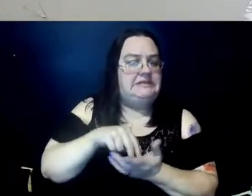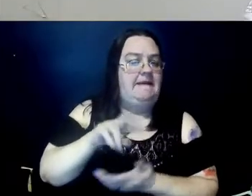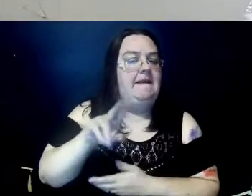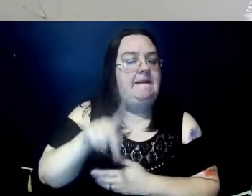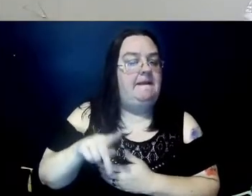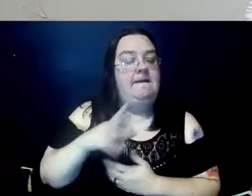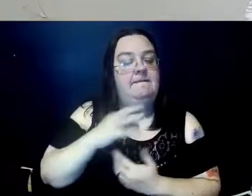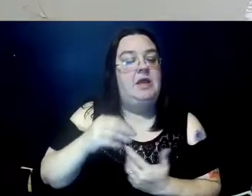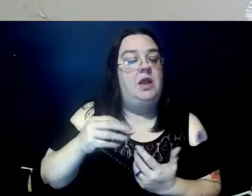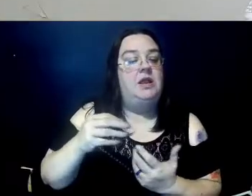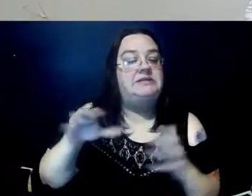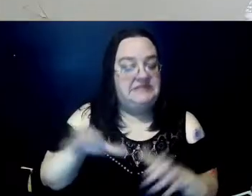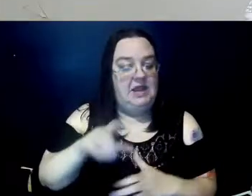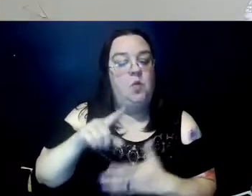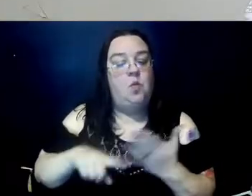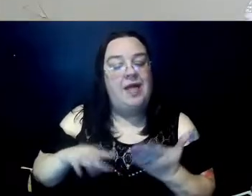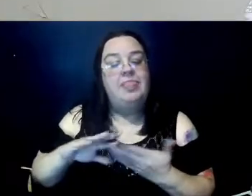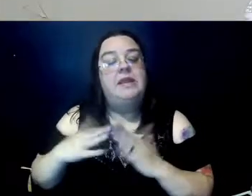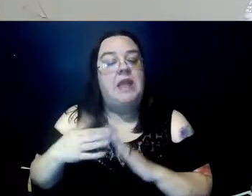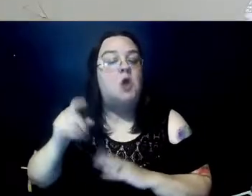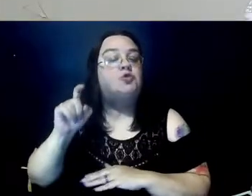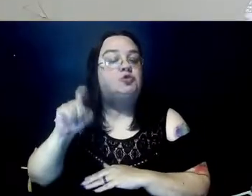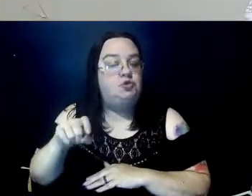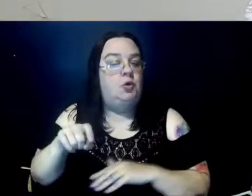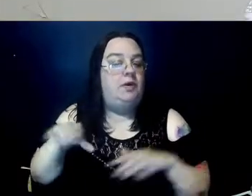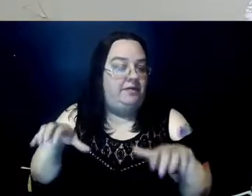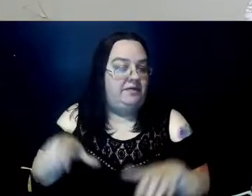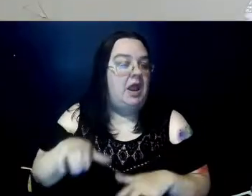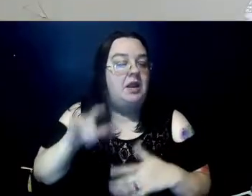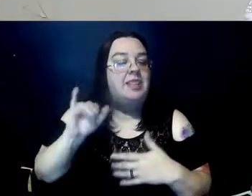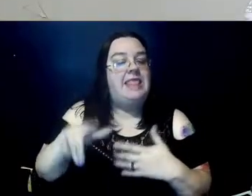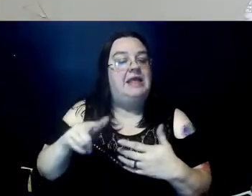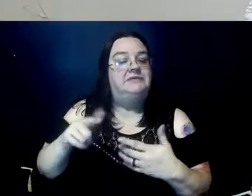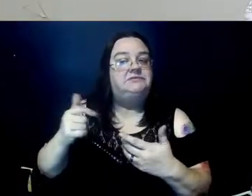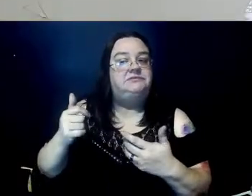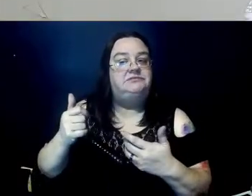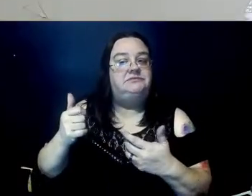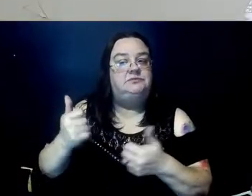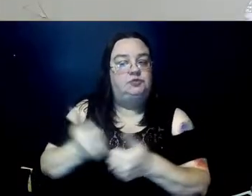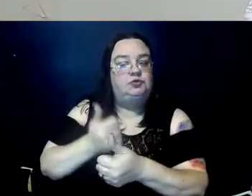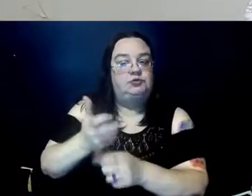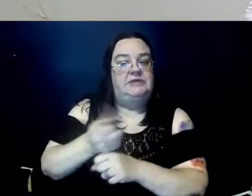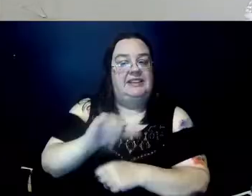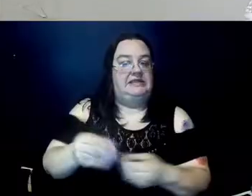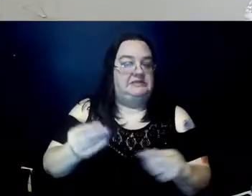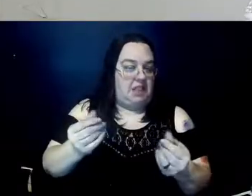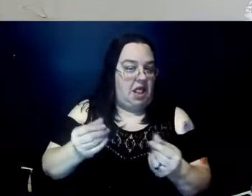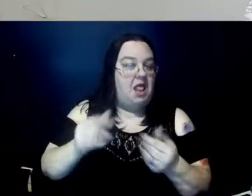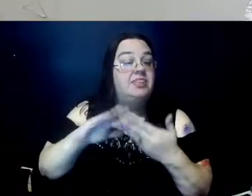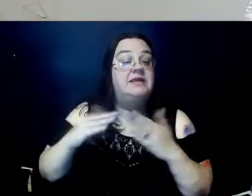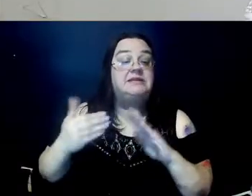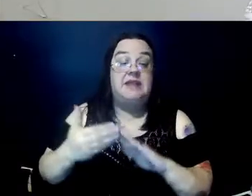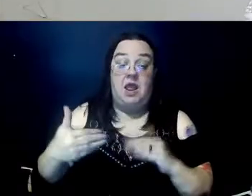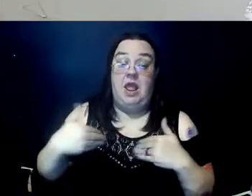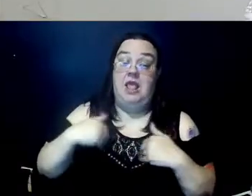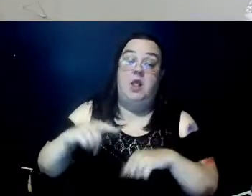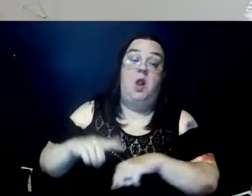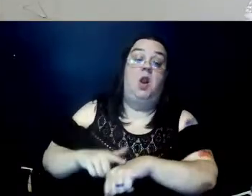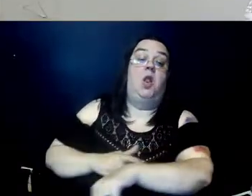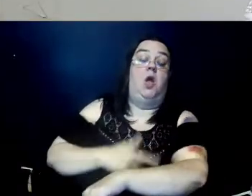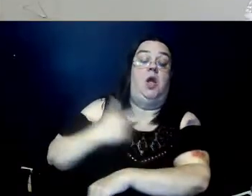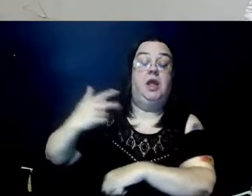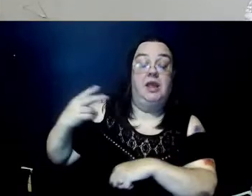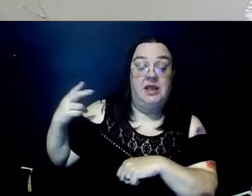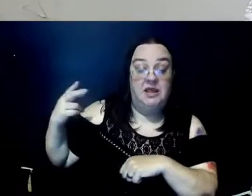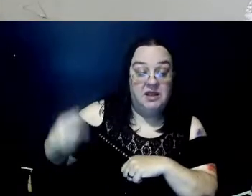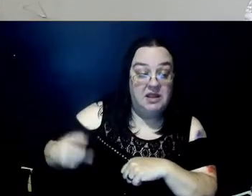the town should have done, which was pursue these lots. The town has a long history